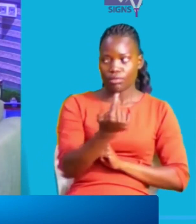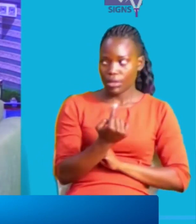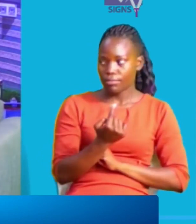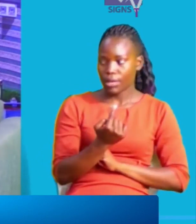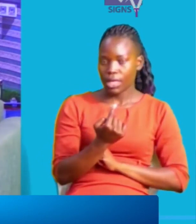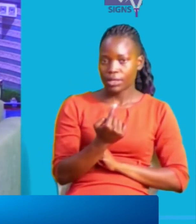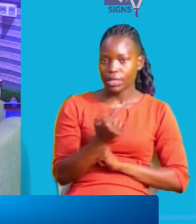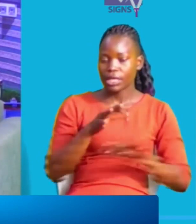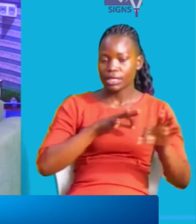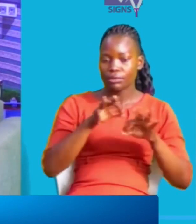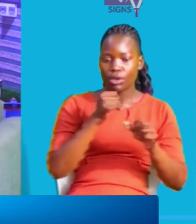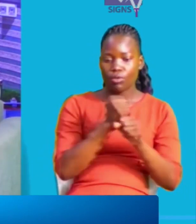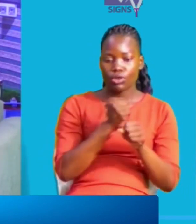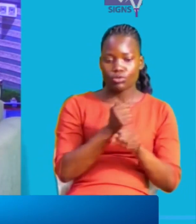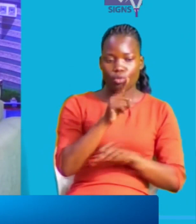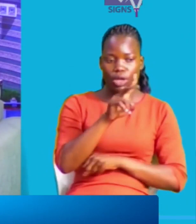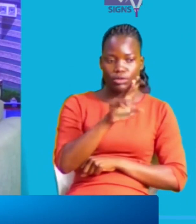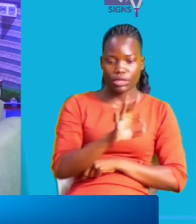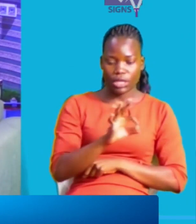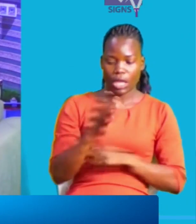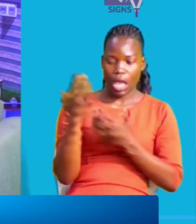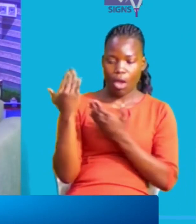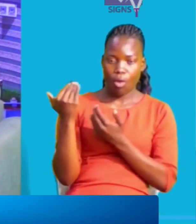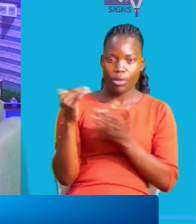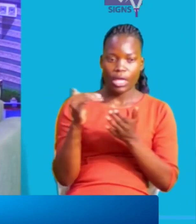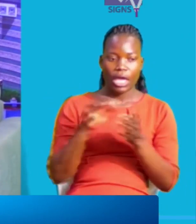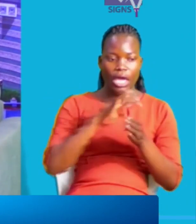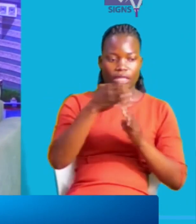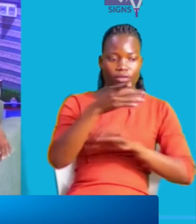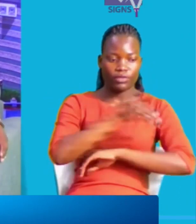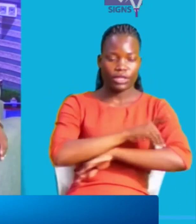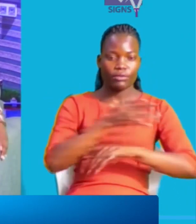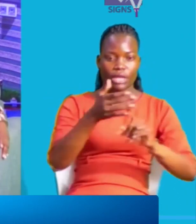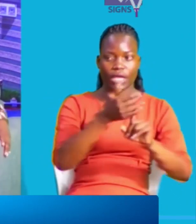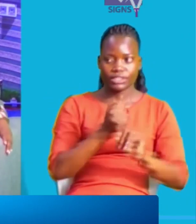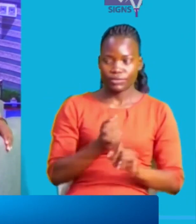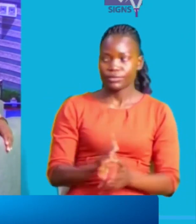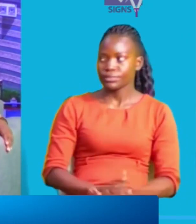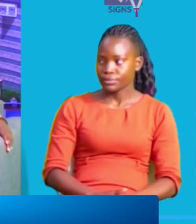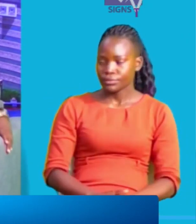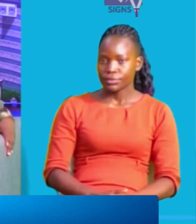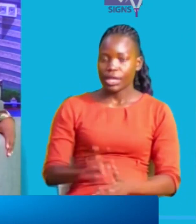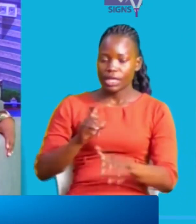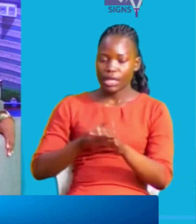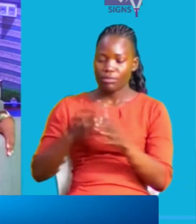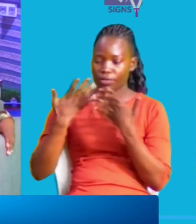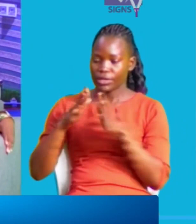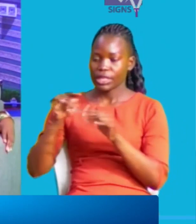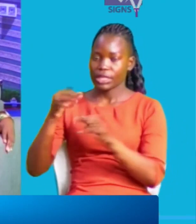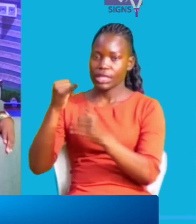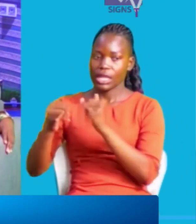Filimon hapa tufanye ABCD. I hope at the end of the day to achieve. And as we're winding up, this is the last